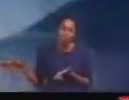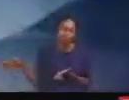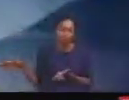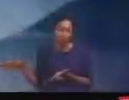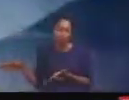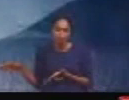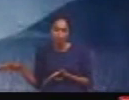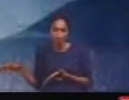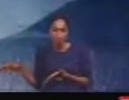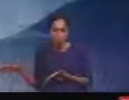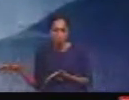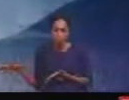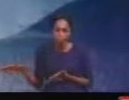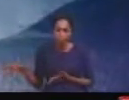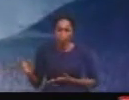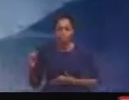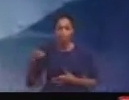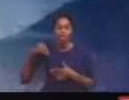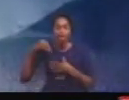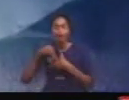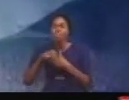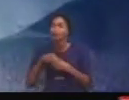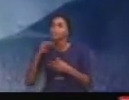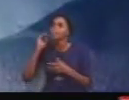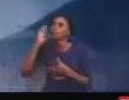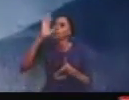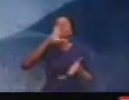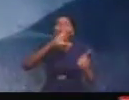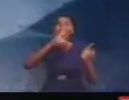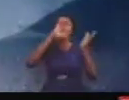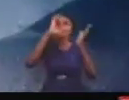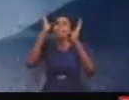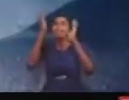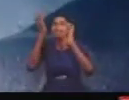undone, your presence, Lord, your